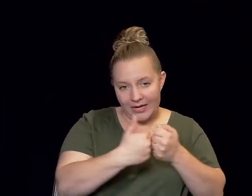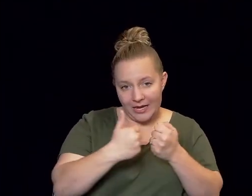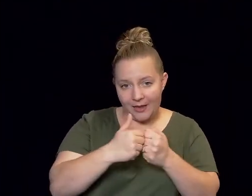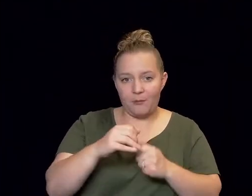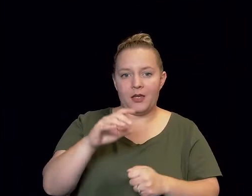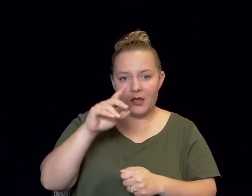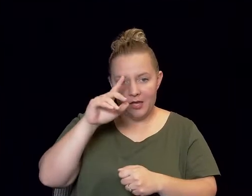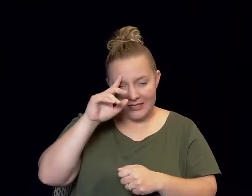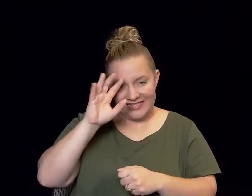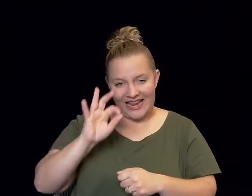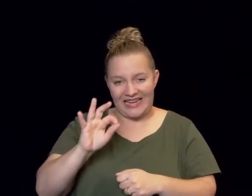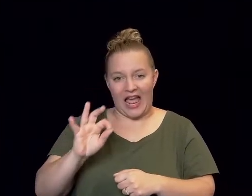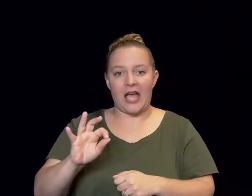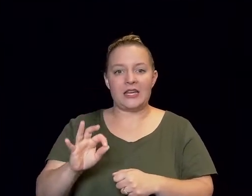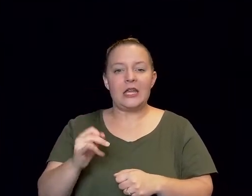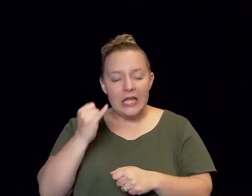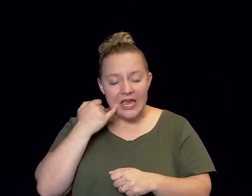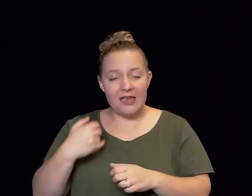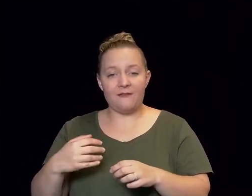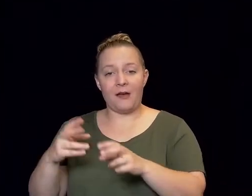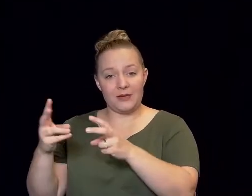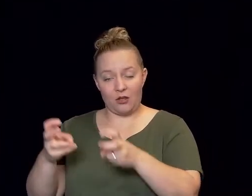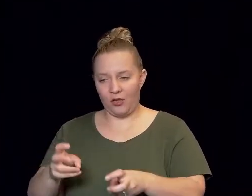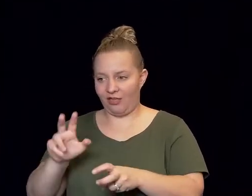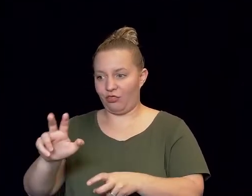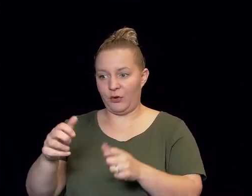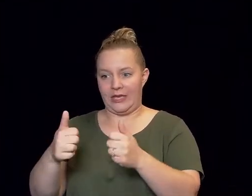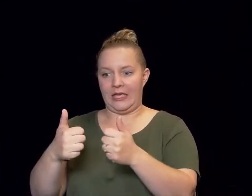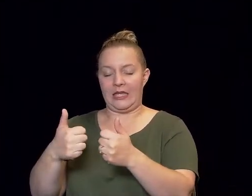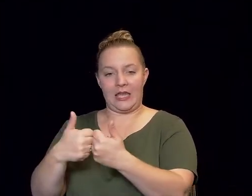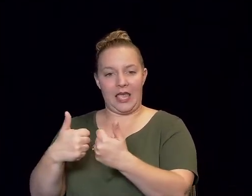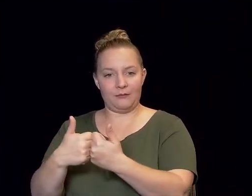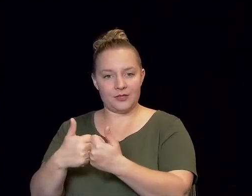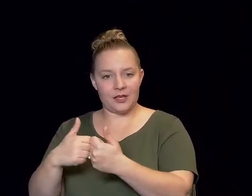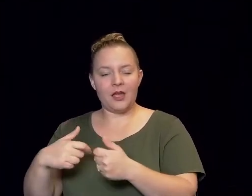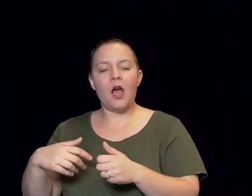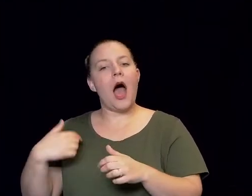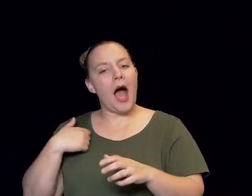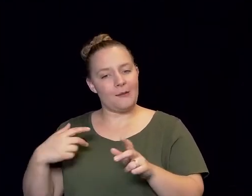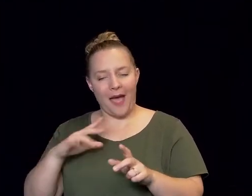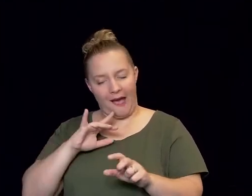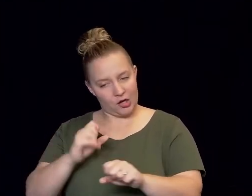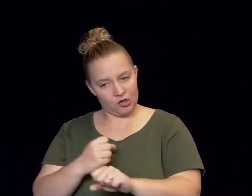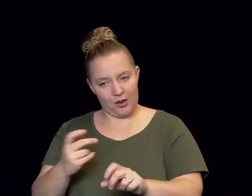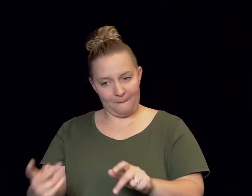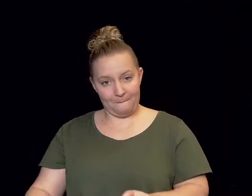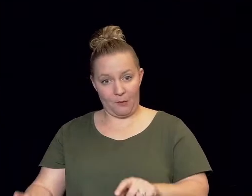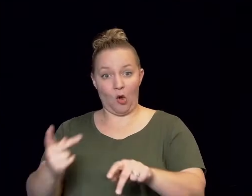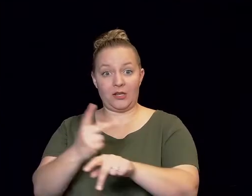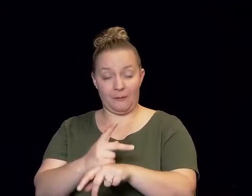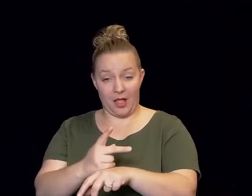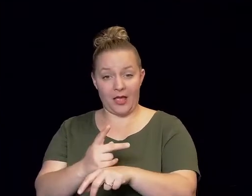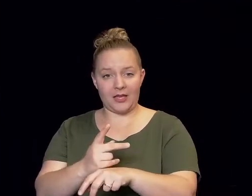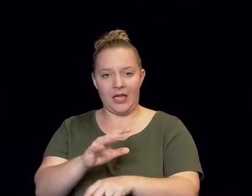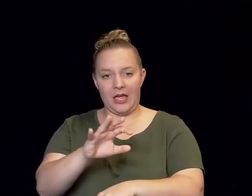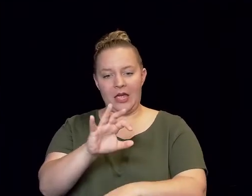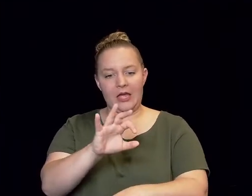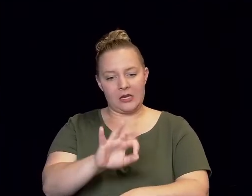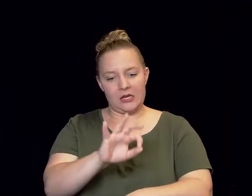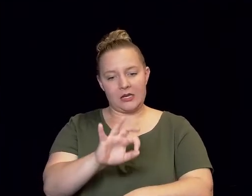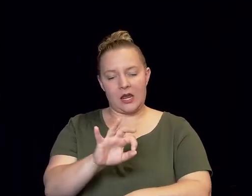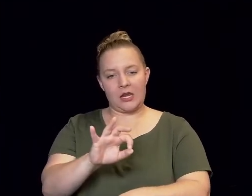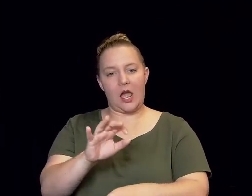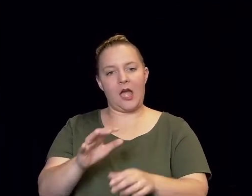3 games, what I'm taking with the 99 cents is I'm actually multiplying it, or just, again, repeated addition. So 99 plus 99